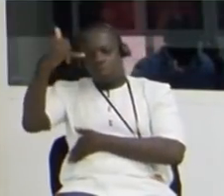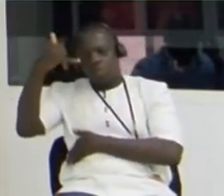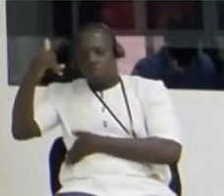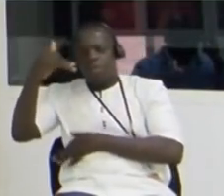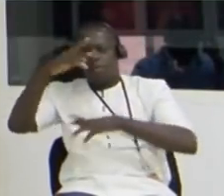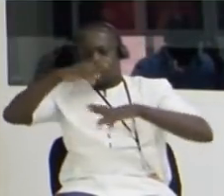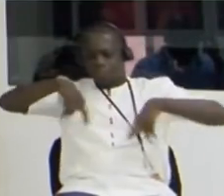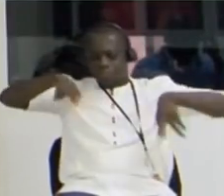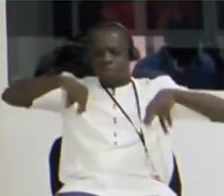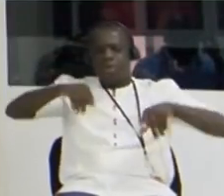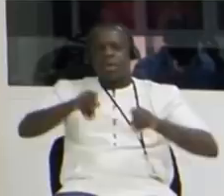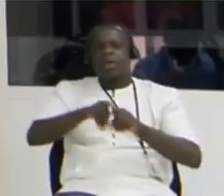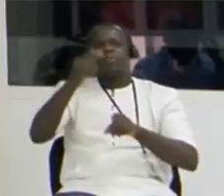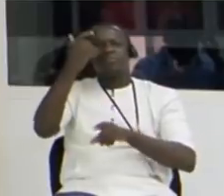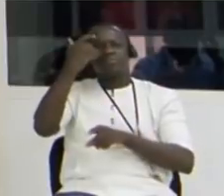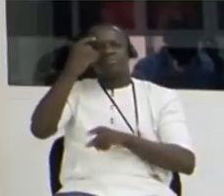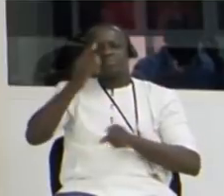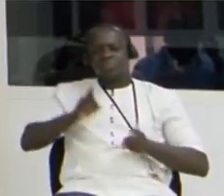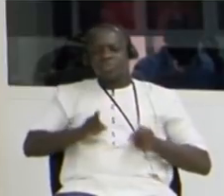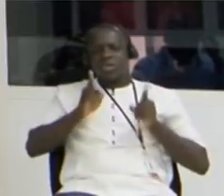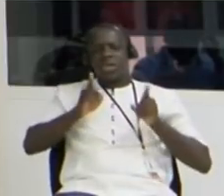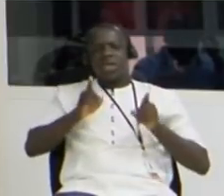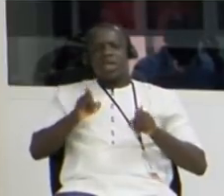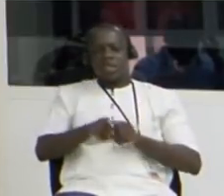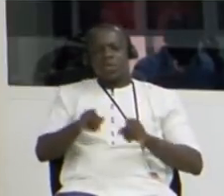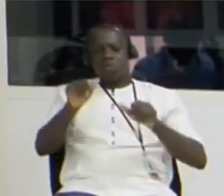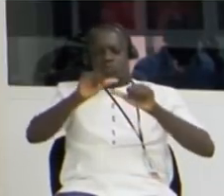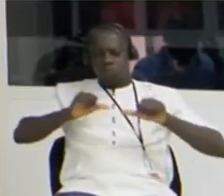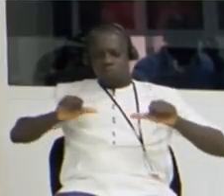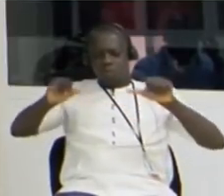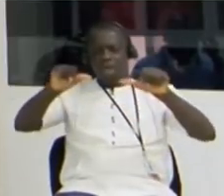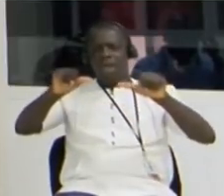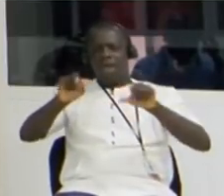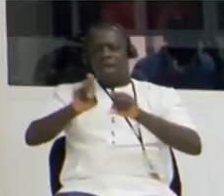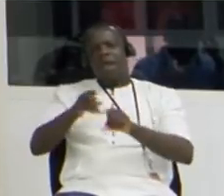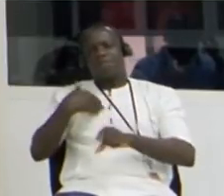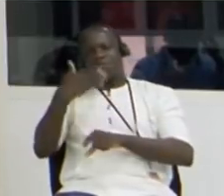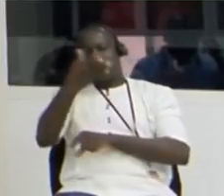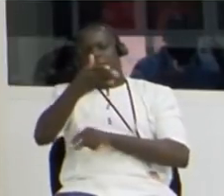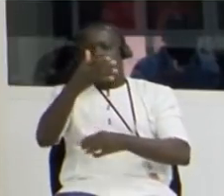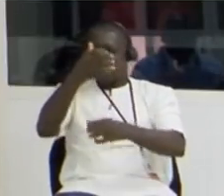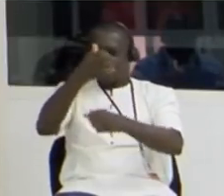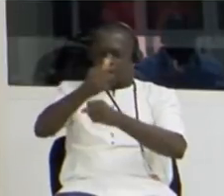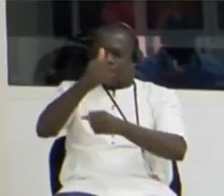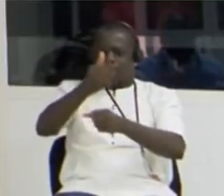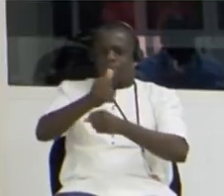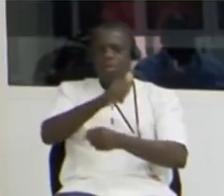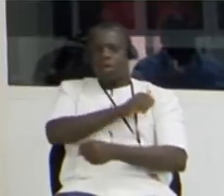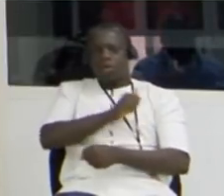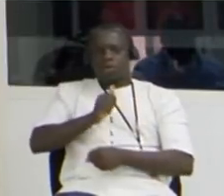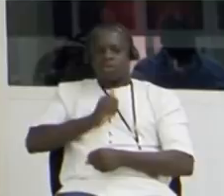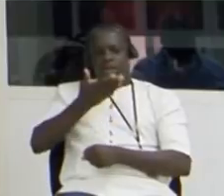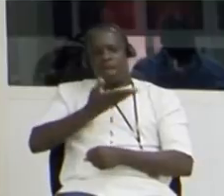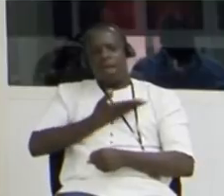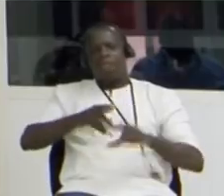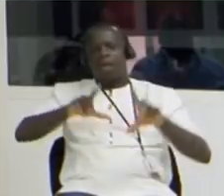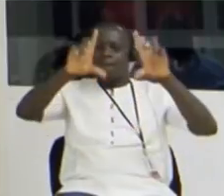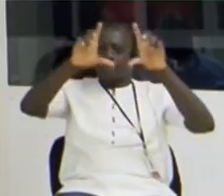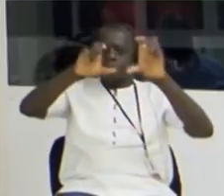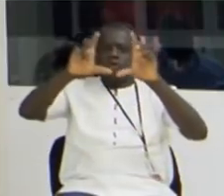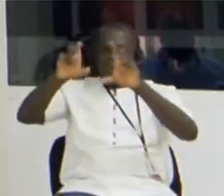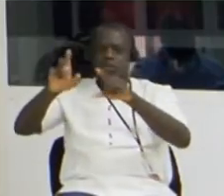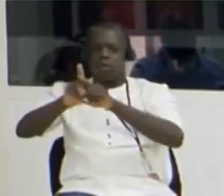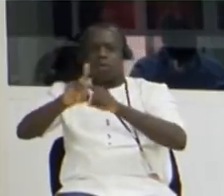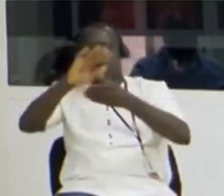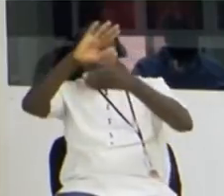the gender focal points are in these regional education offices, so they help us get the pictures of the girls.